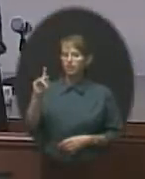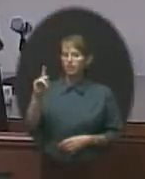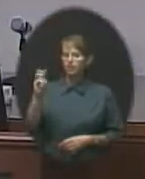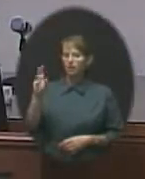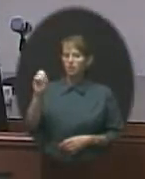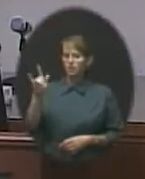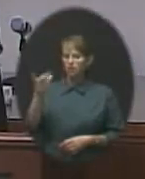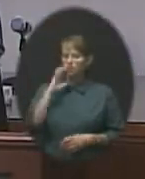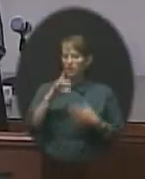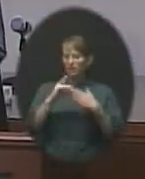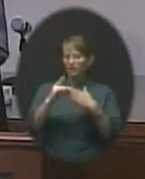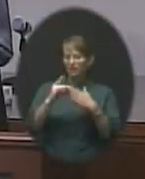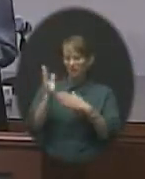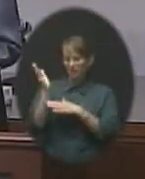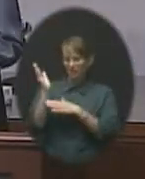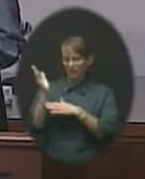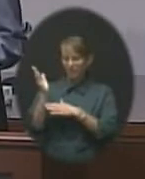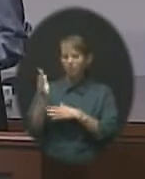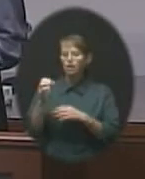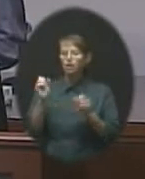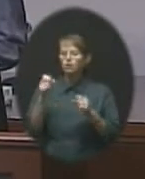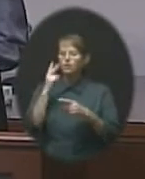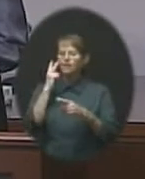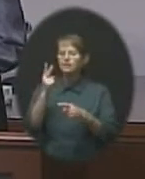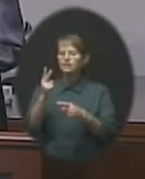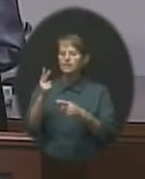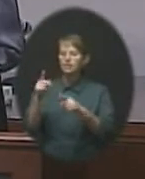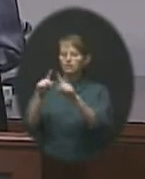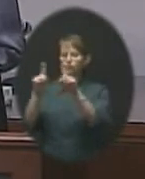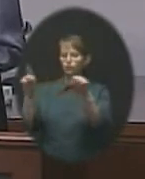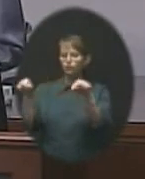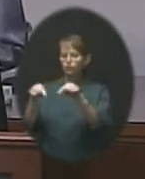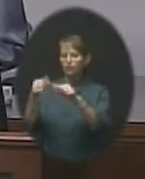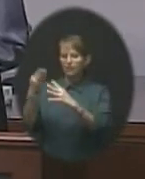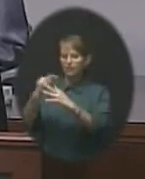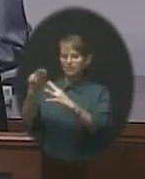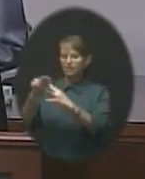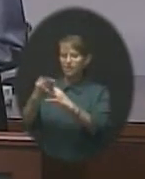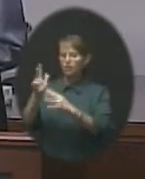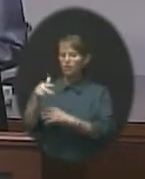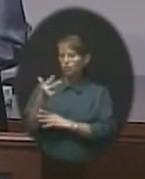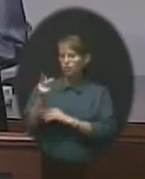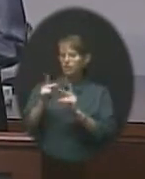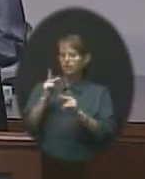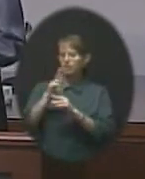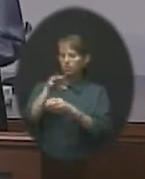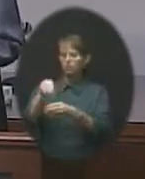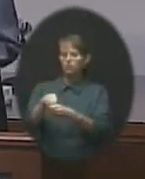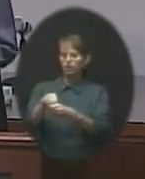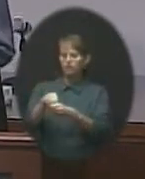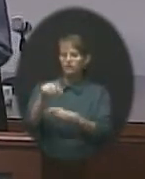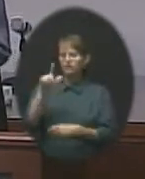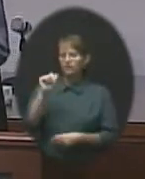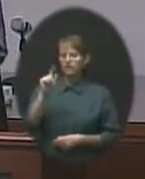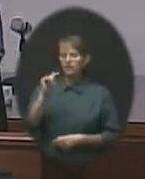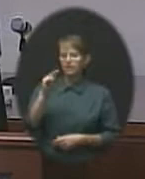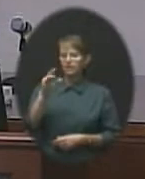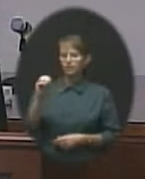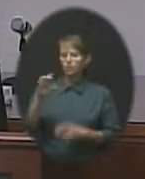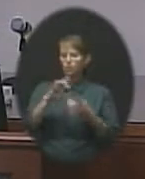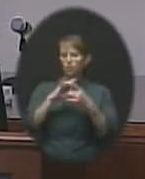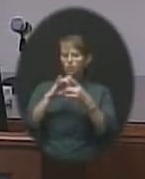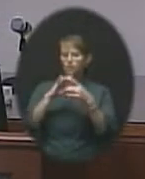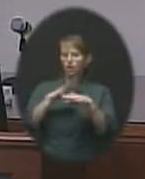presentation. Excellent. As you can see from the slide, there's really three of us that have been involved in the Olathe Latino Coalition on the